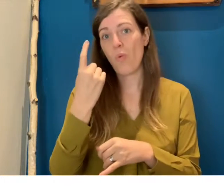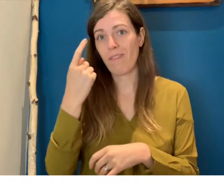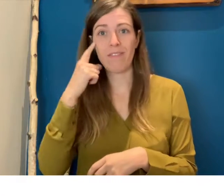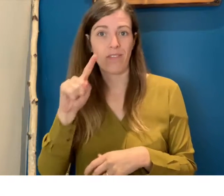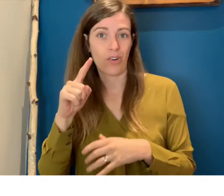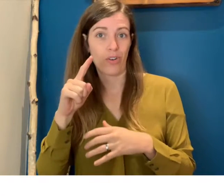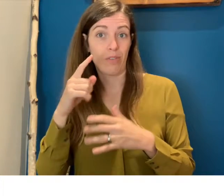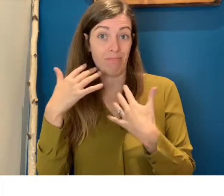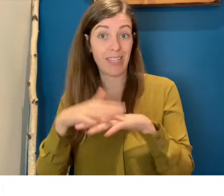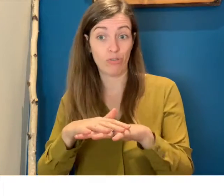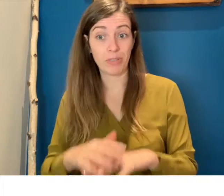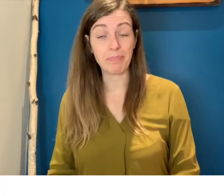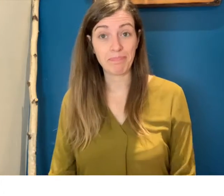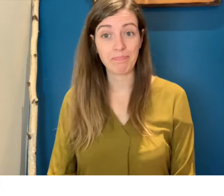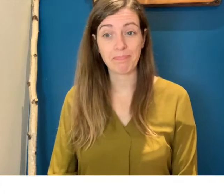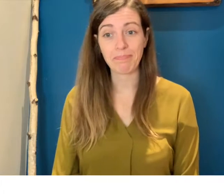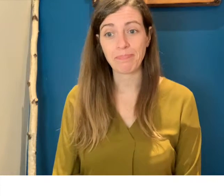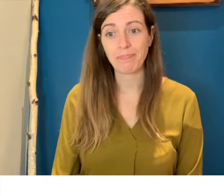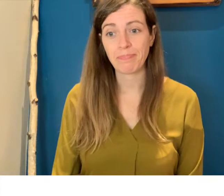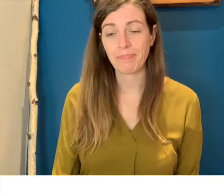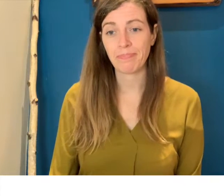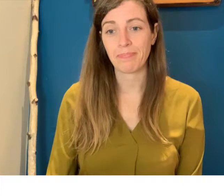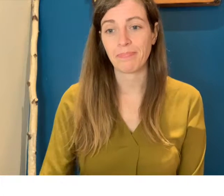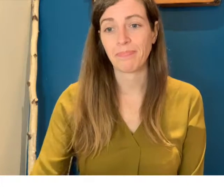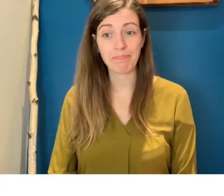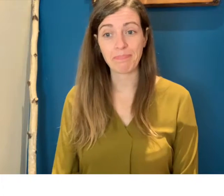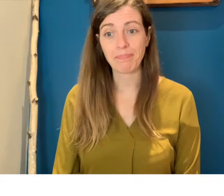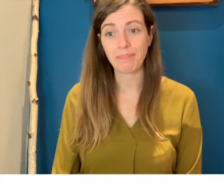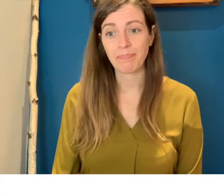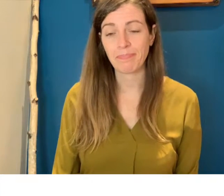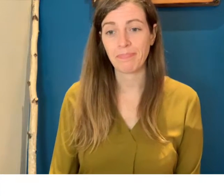school, and one is for the students who are in a mainstream program.